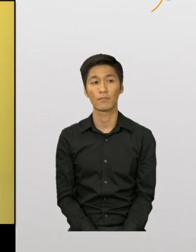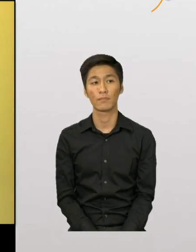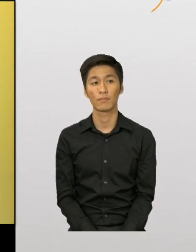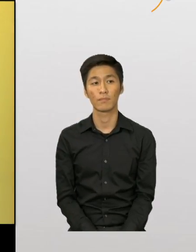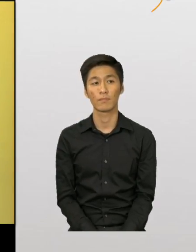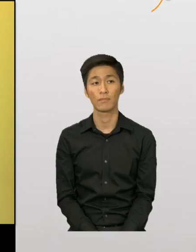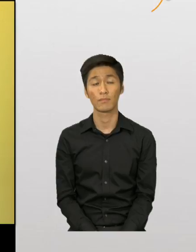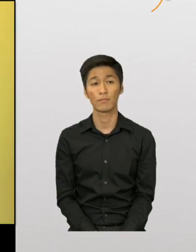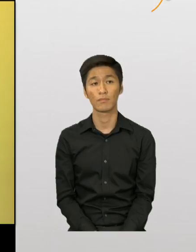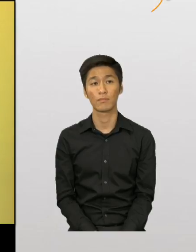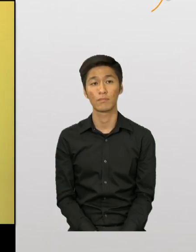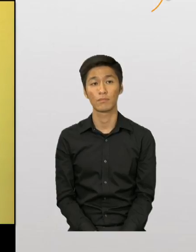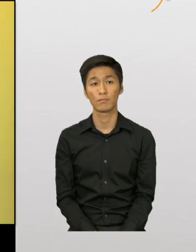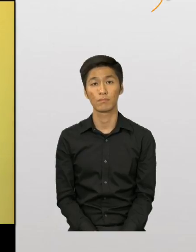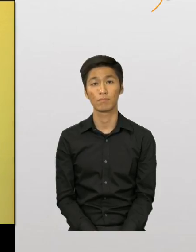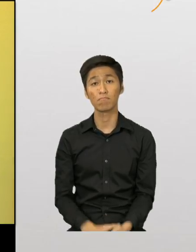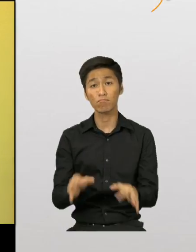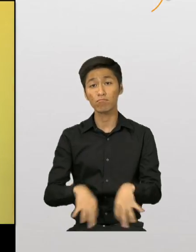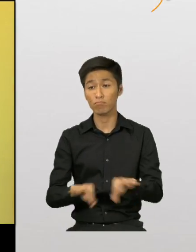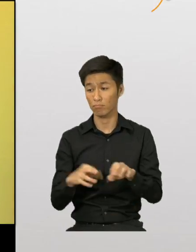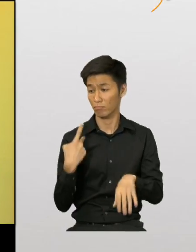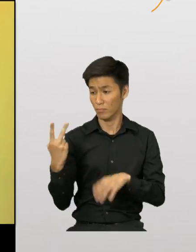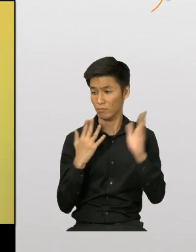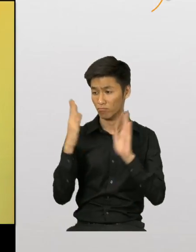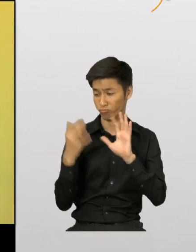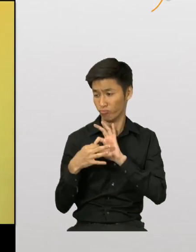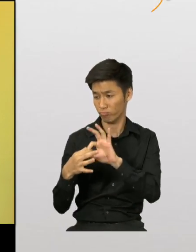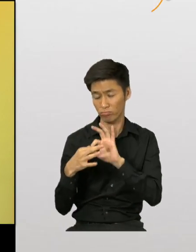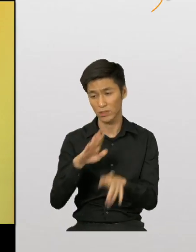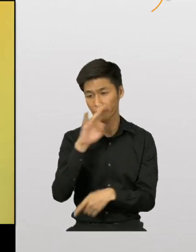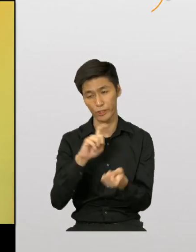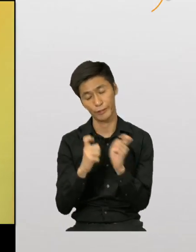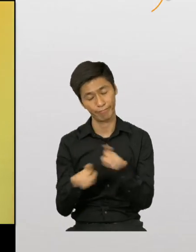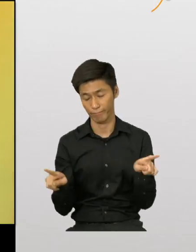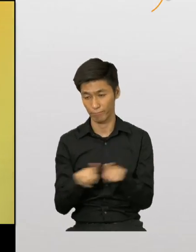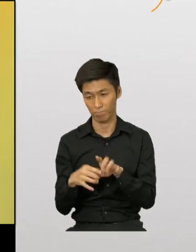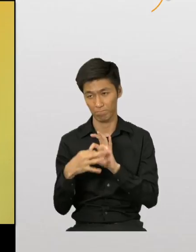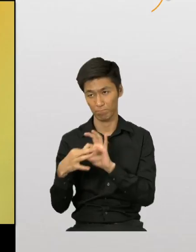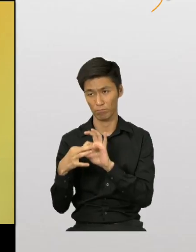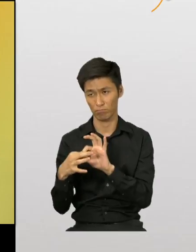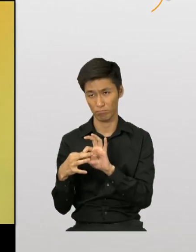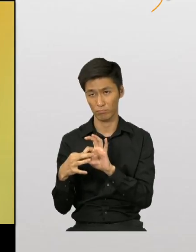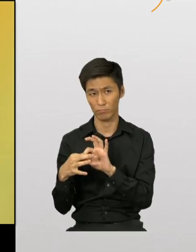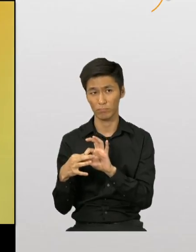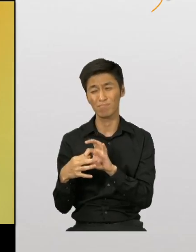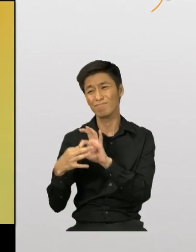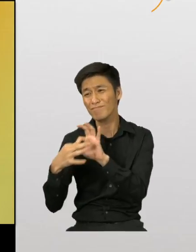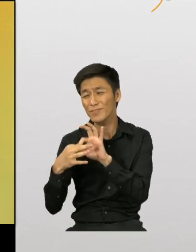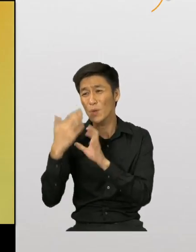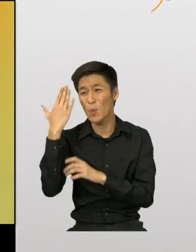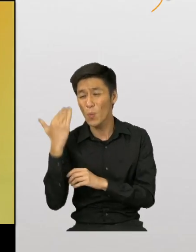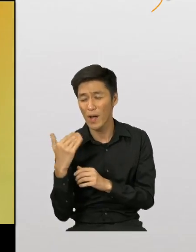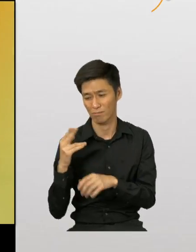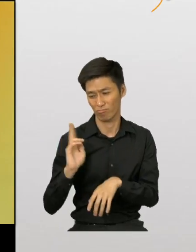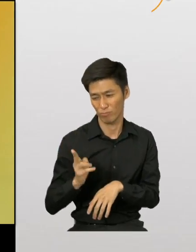Ultimately, the fundamentals of our relationship with Malaysia have not changed. We are closely bound by ties of kinship and